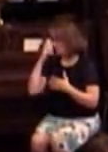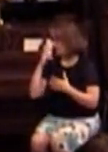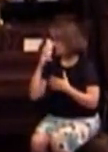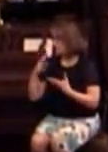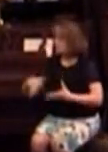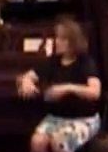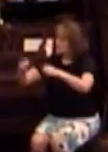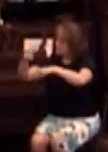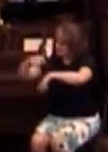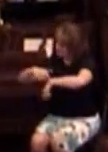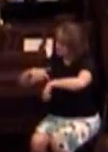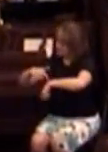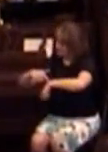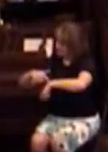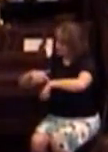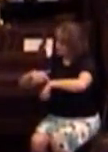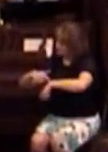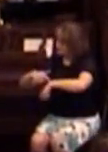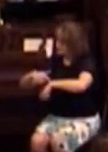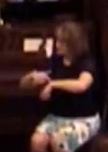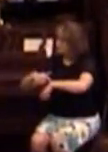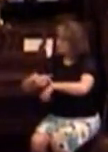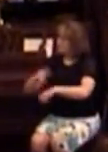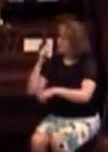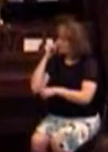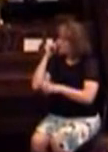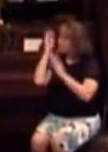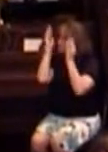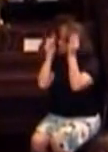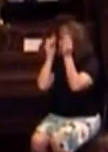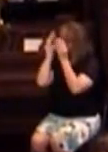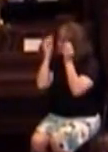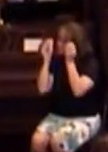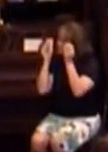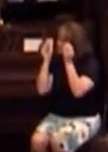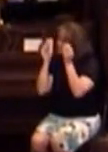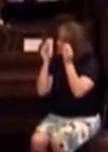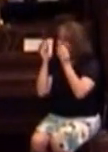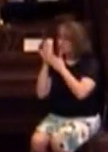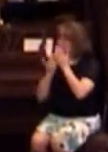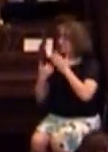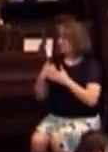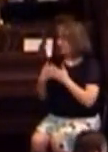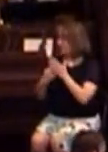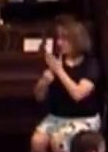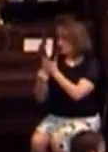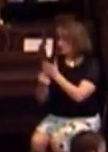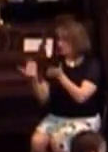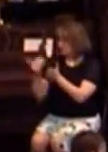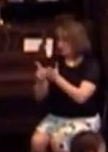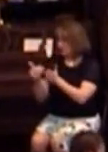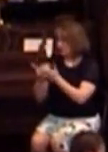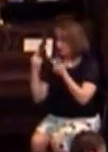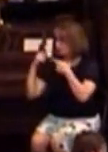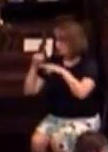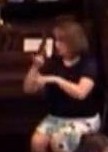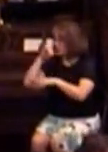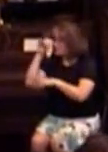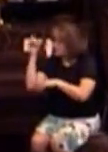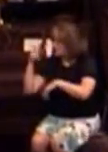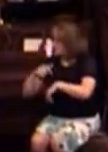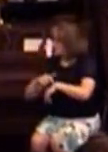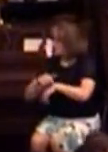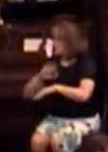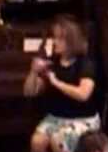And the larger issue that I'm going to deal with all summer long is questions Jesus asked. And every one of the questions Jesus asked